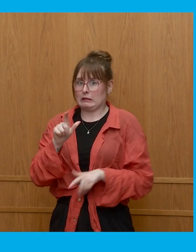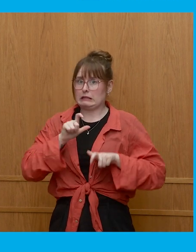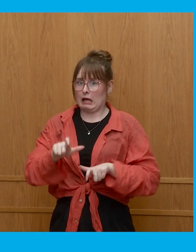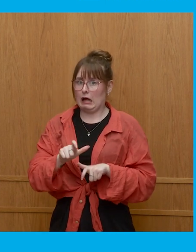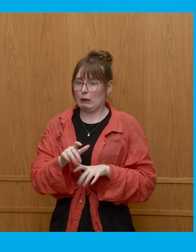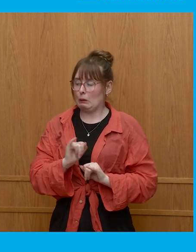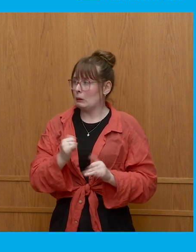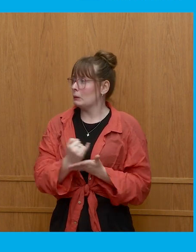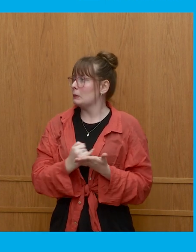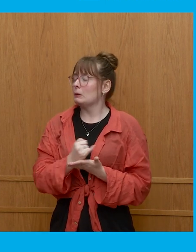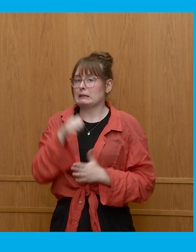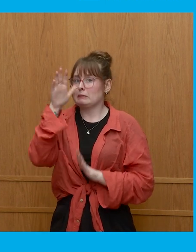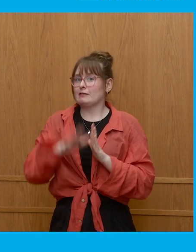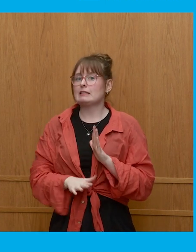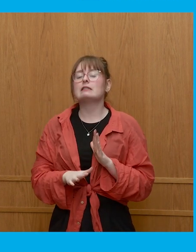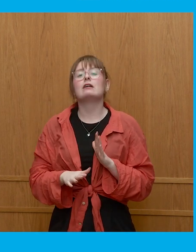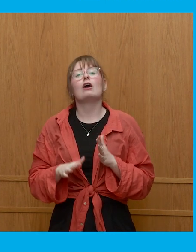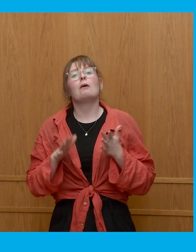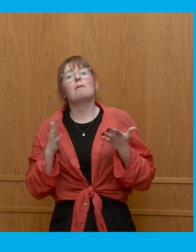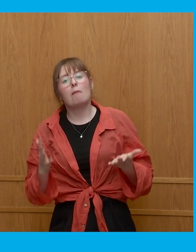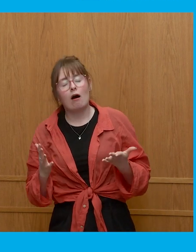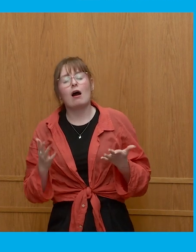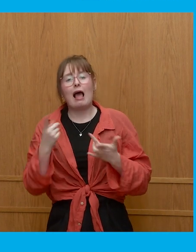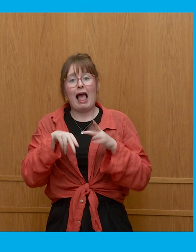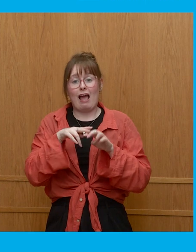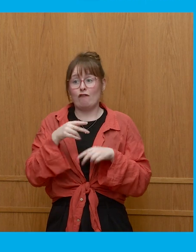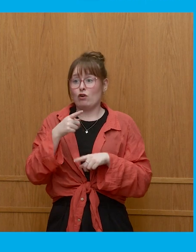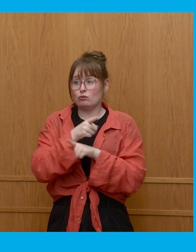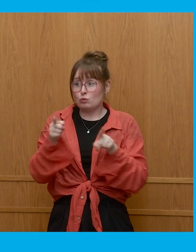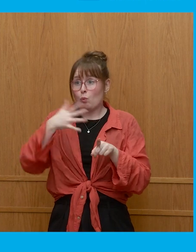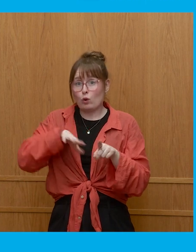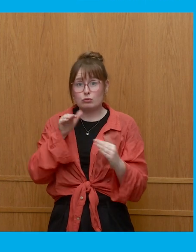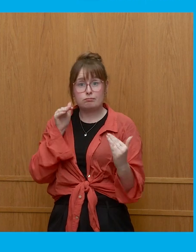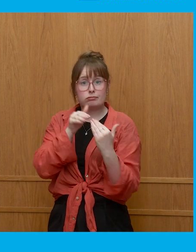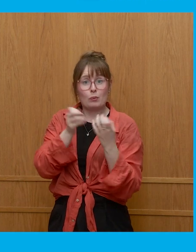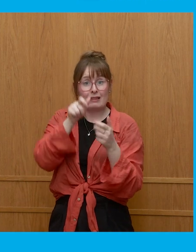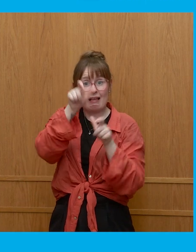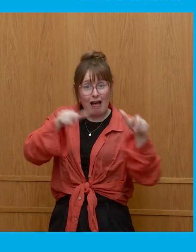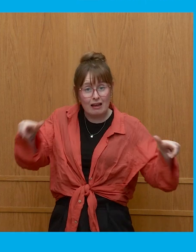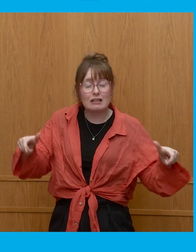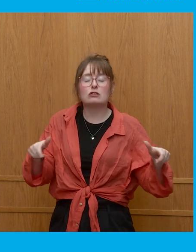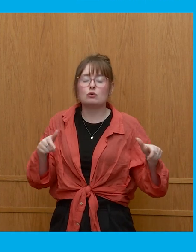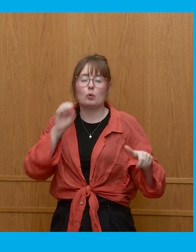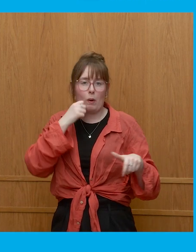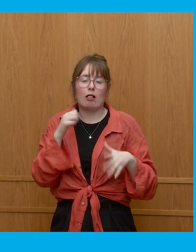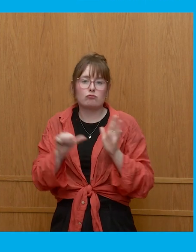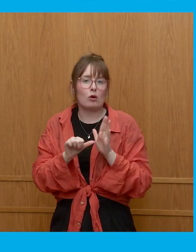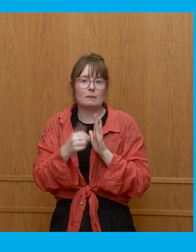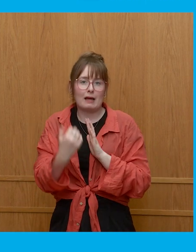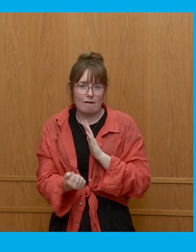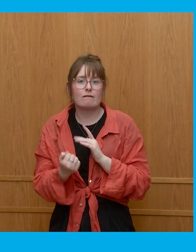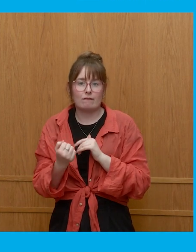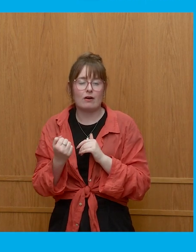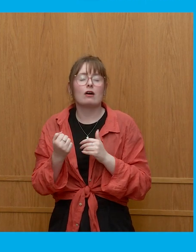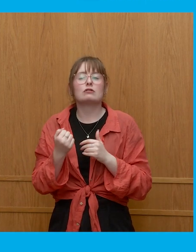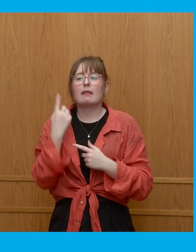experience, So there's if your client base include, and you may go through this with the House of Commons, because if whatever you decide to do in the Commons in